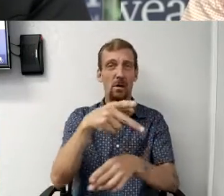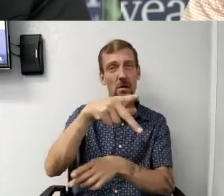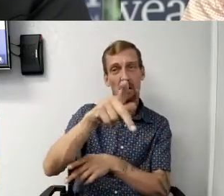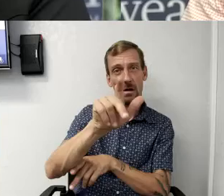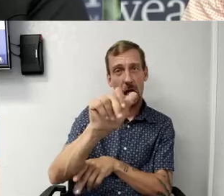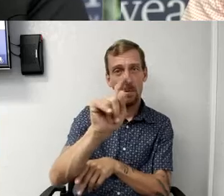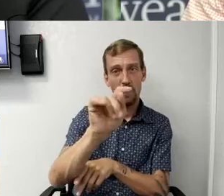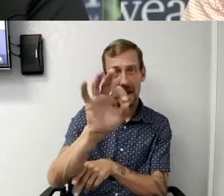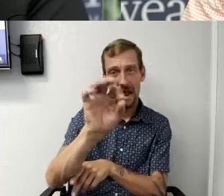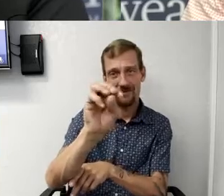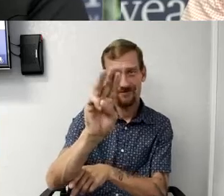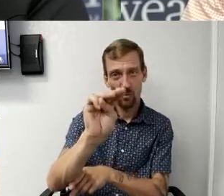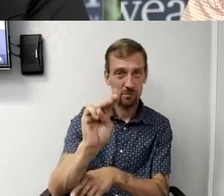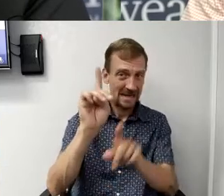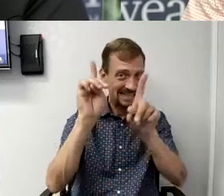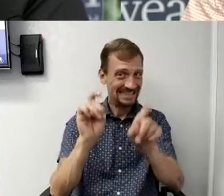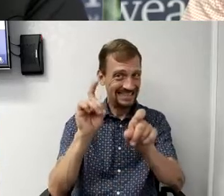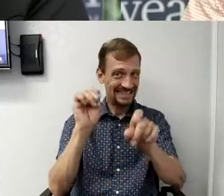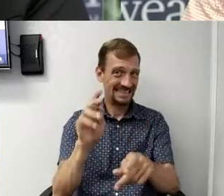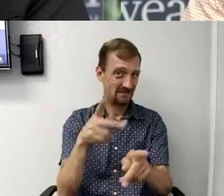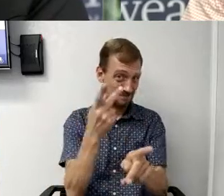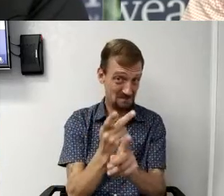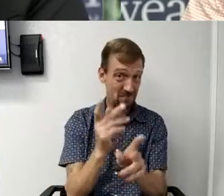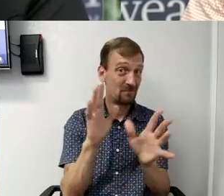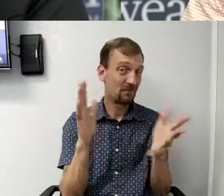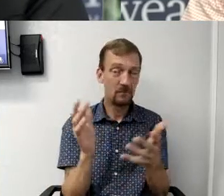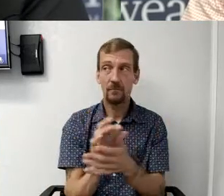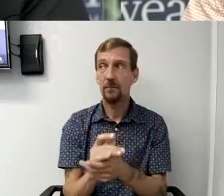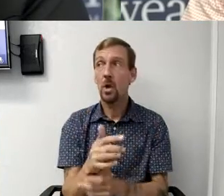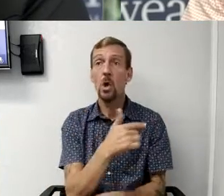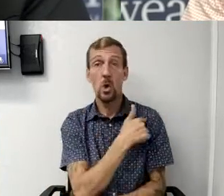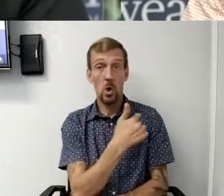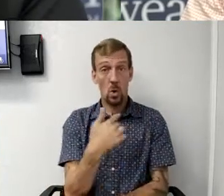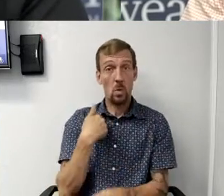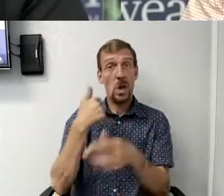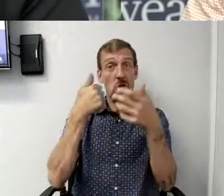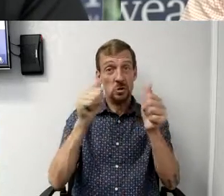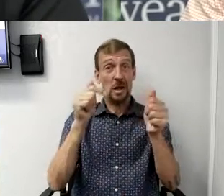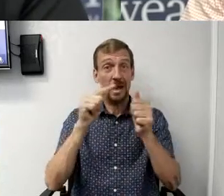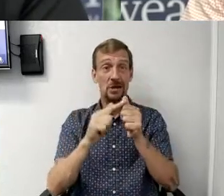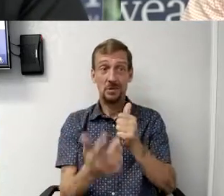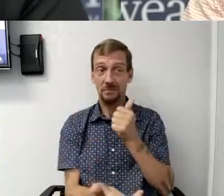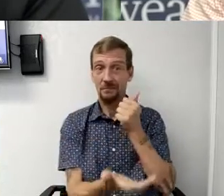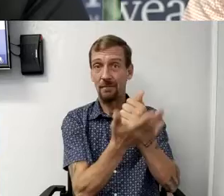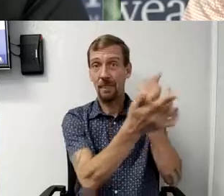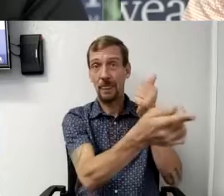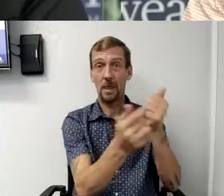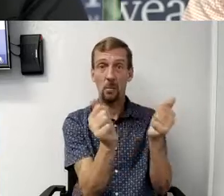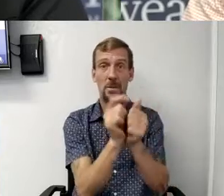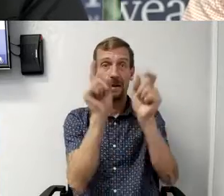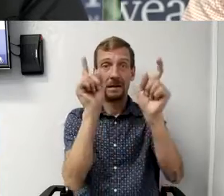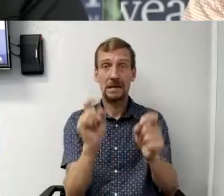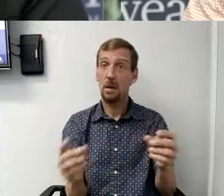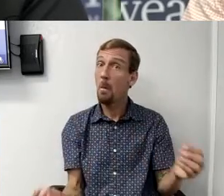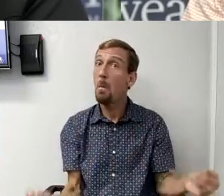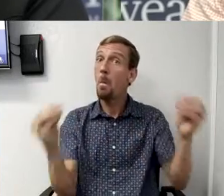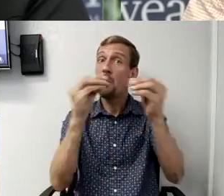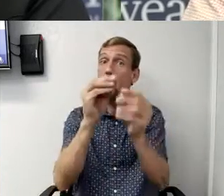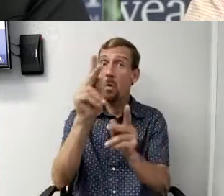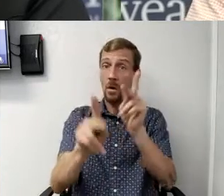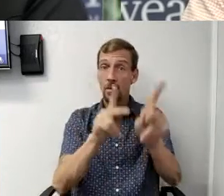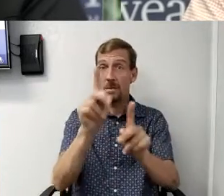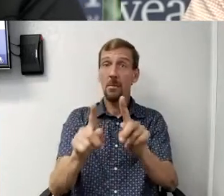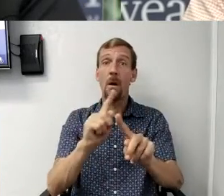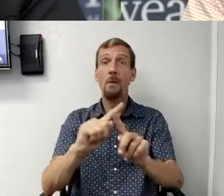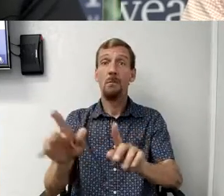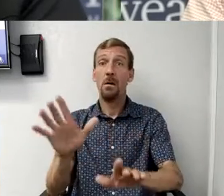of that willingness to say, let's help you test more people. Right. The county's tested, total across